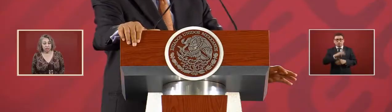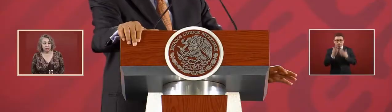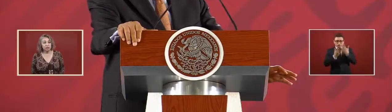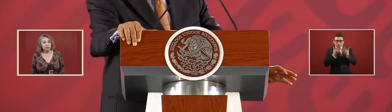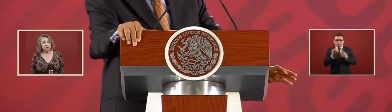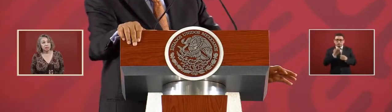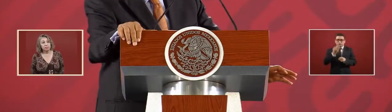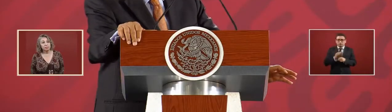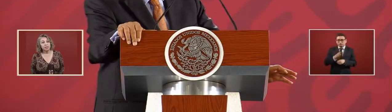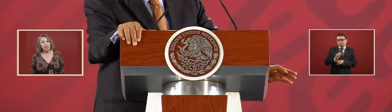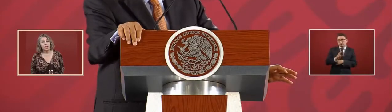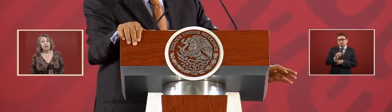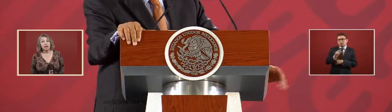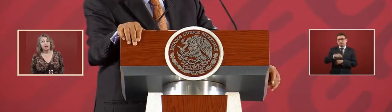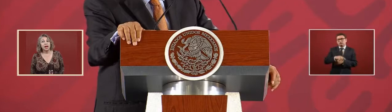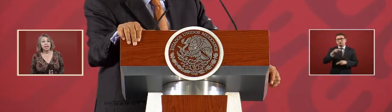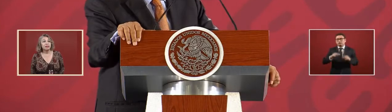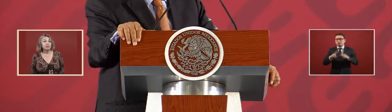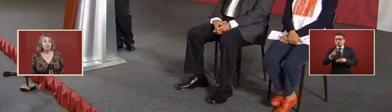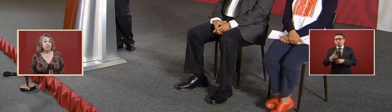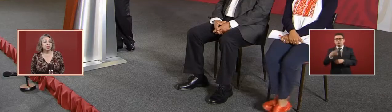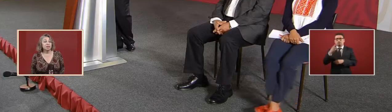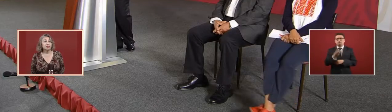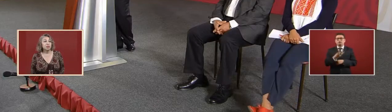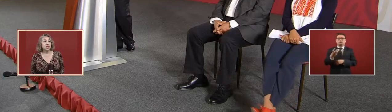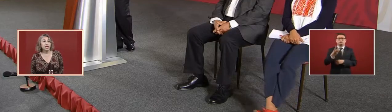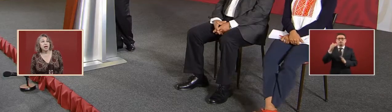for the students in high level,